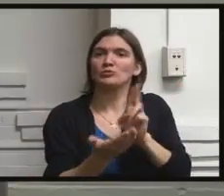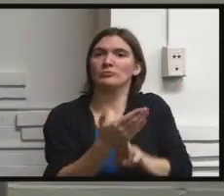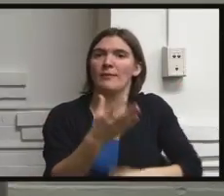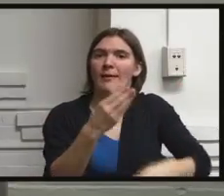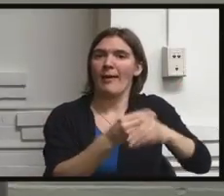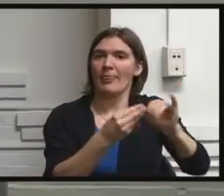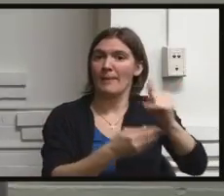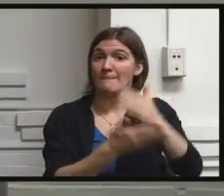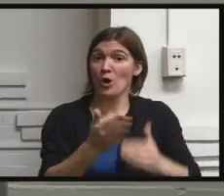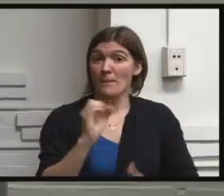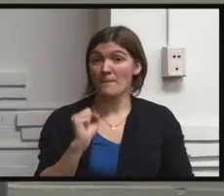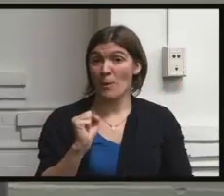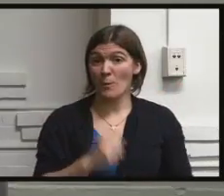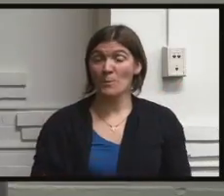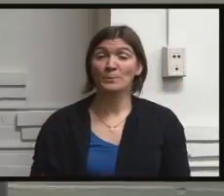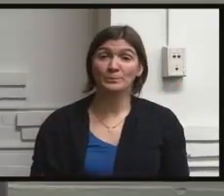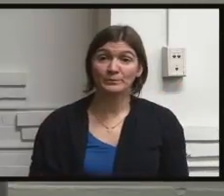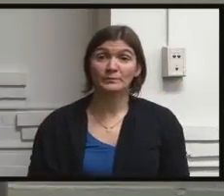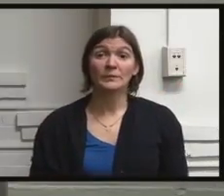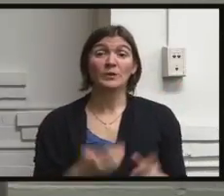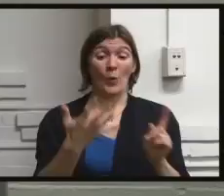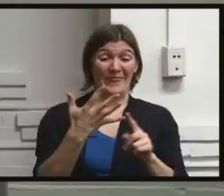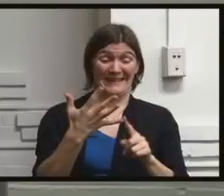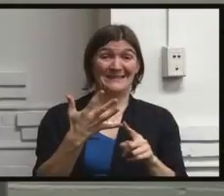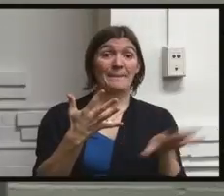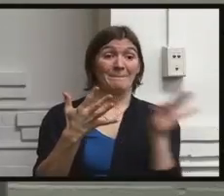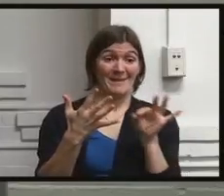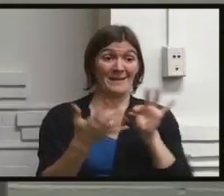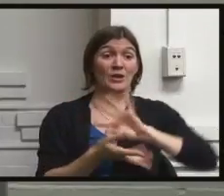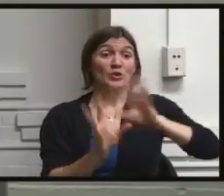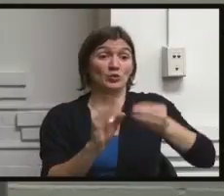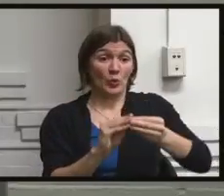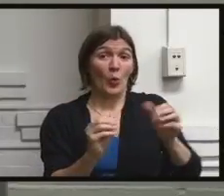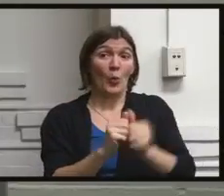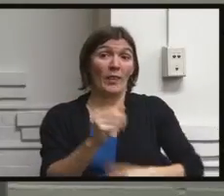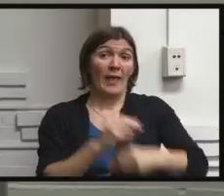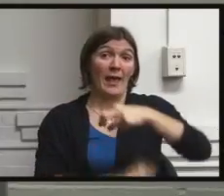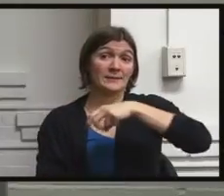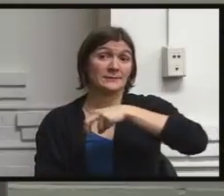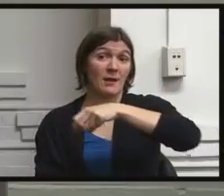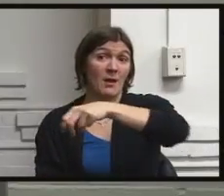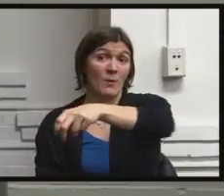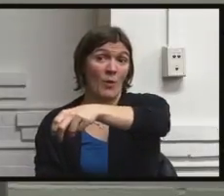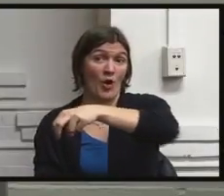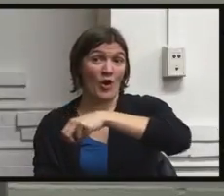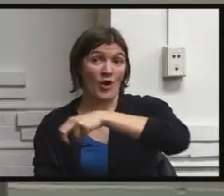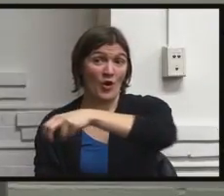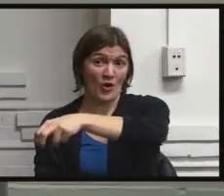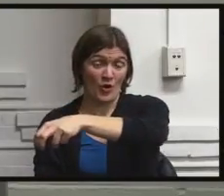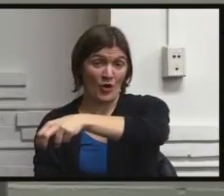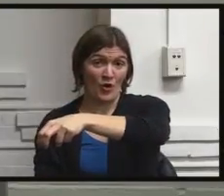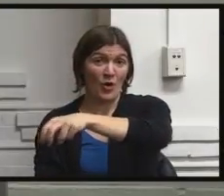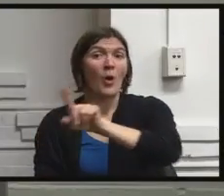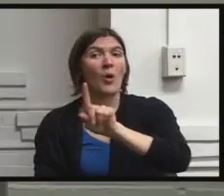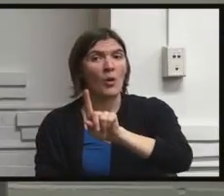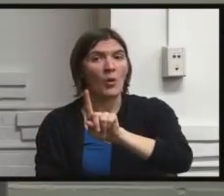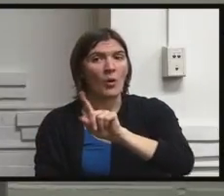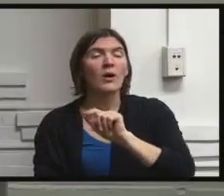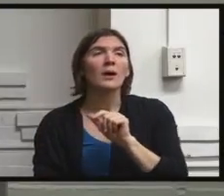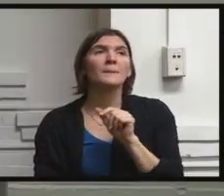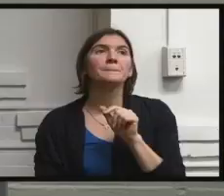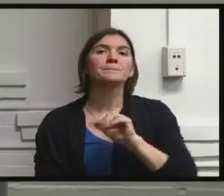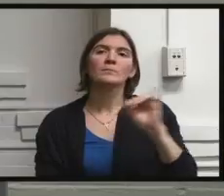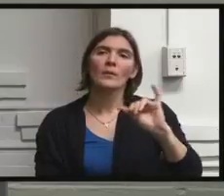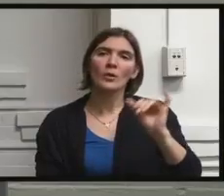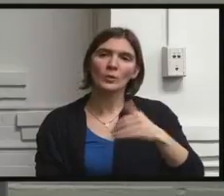task. The total amount with that addition, and also I might add that there's